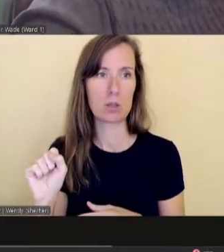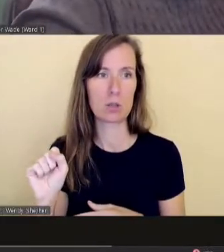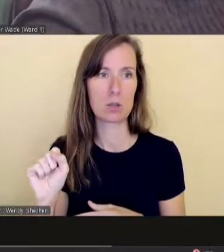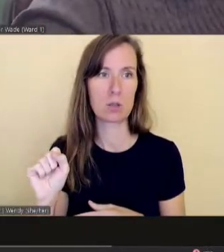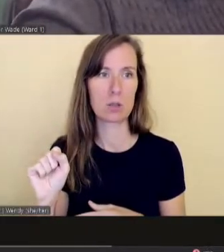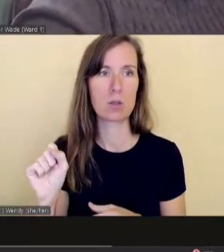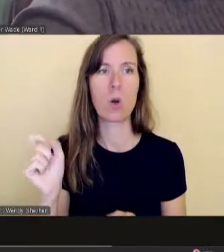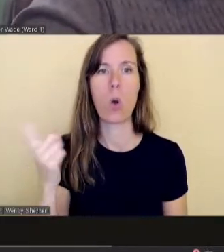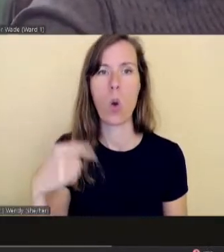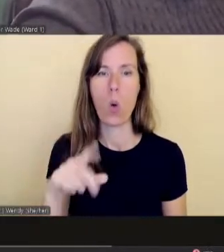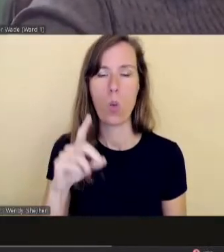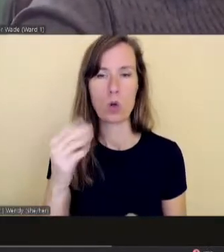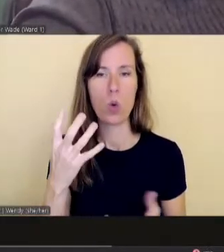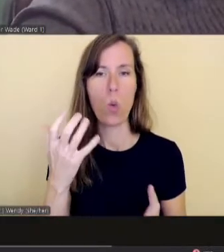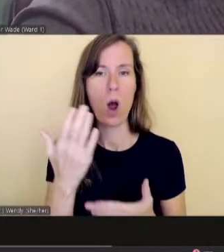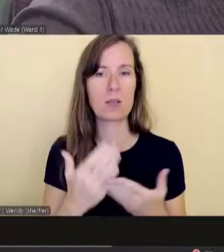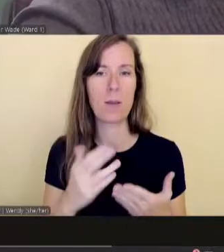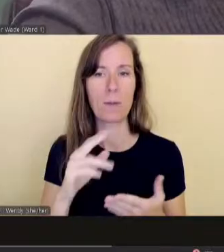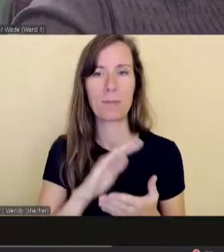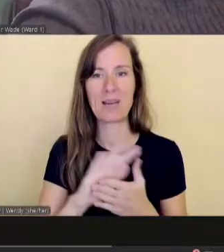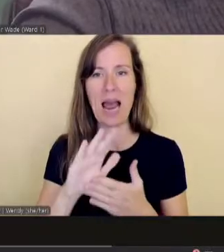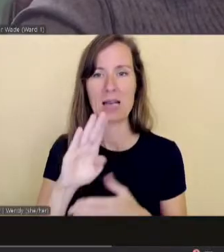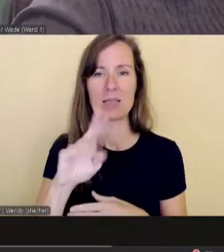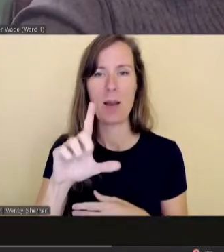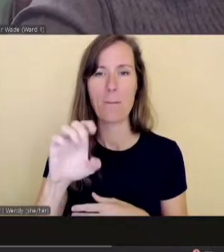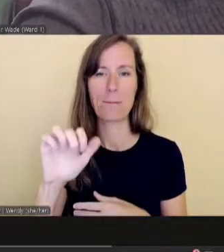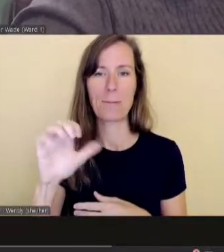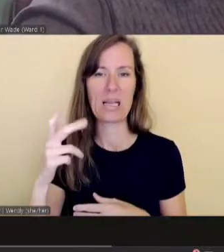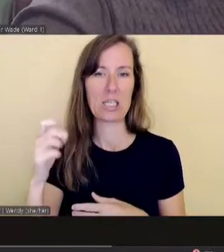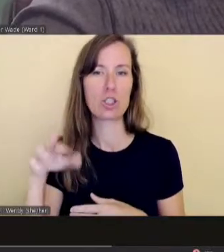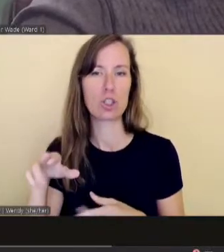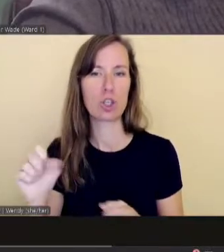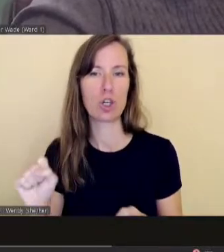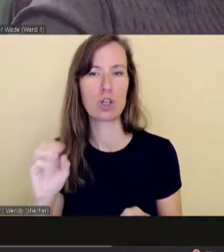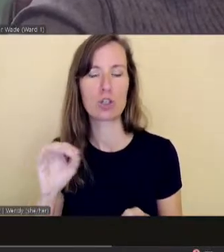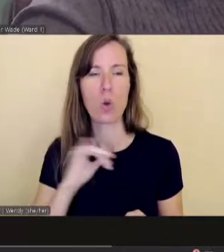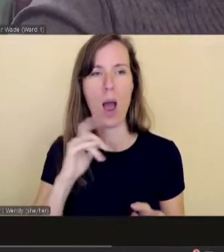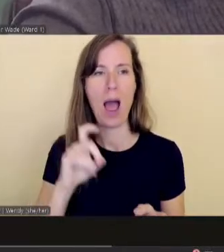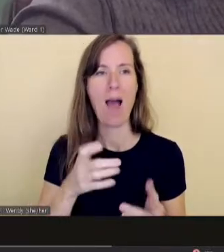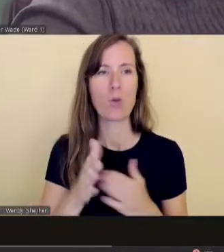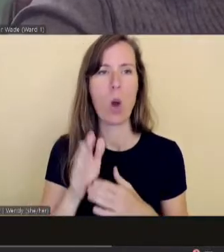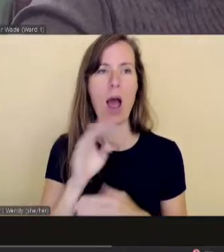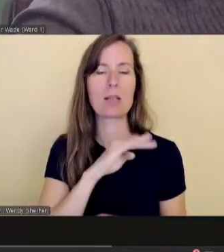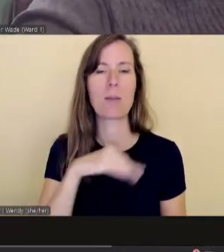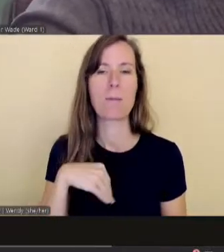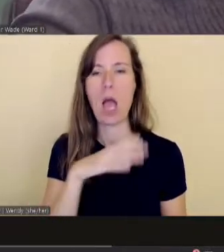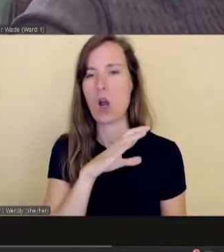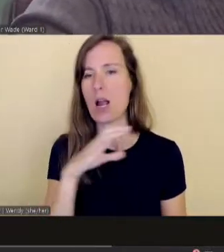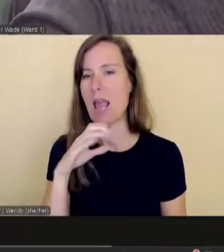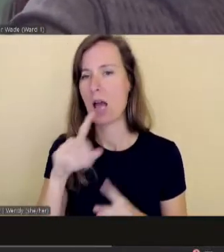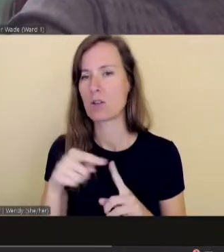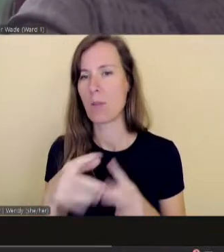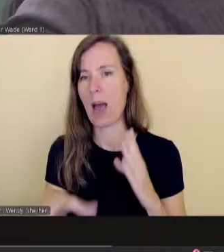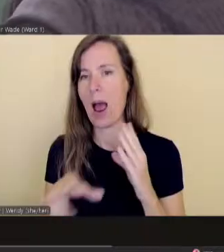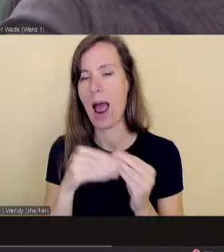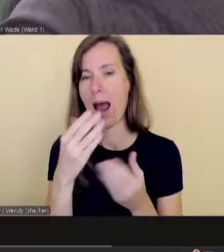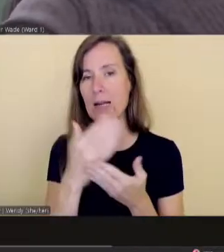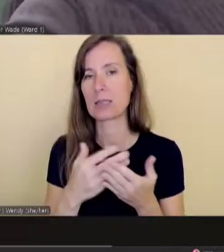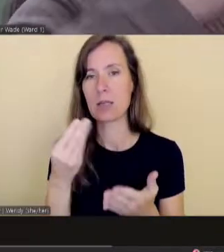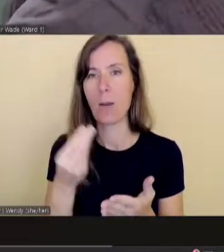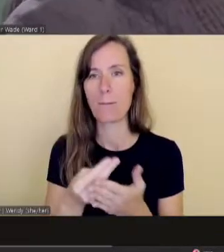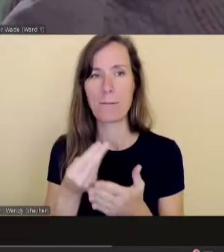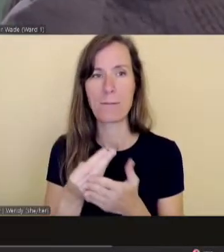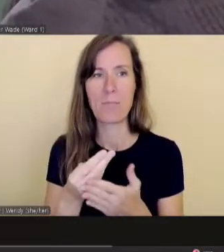want some nice bleachers. So I'll have to ask the mayor and council about adding some money to